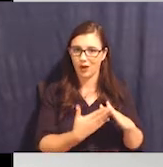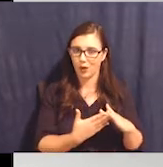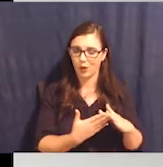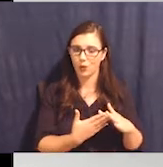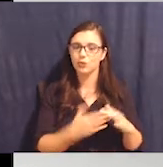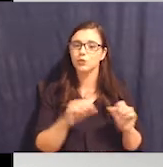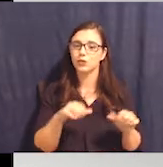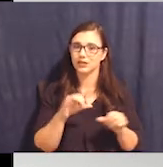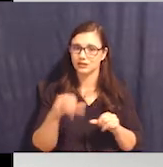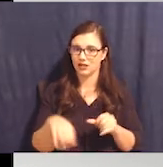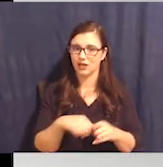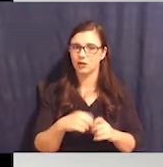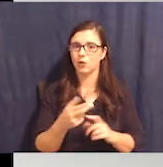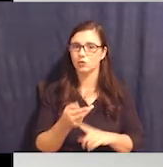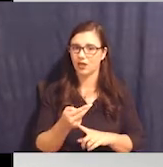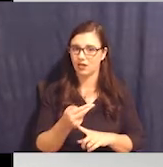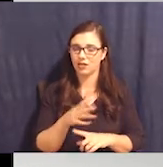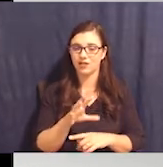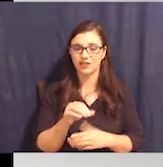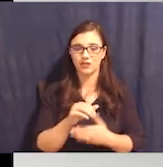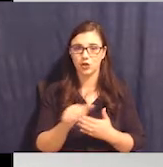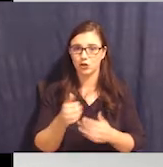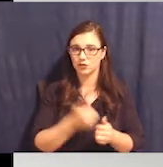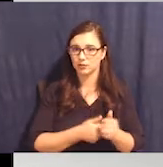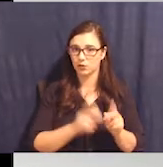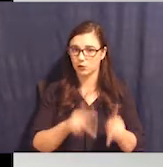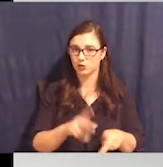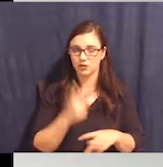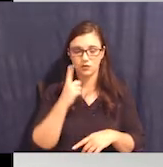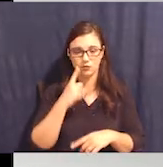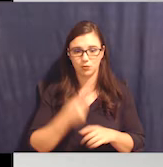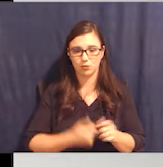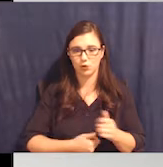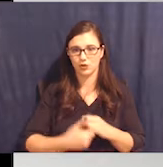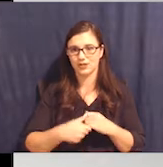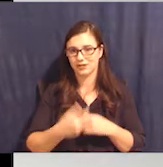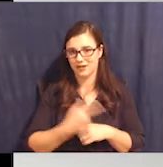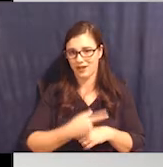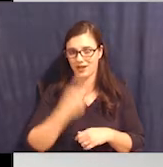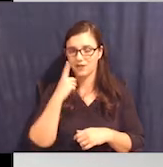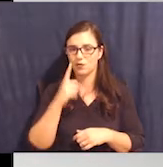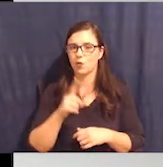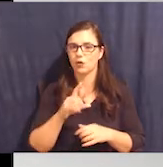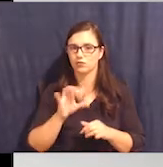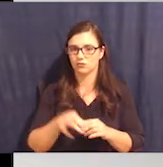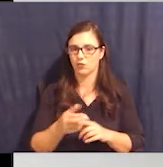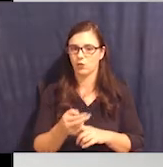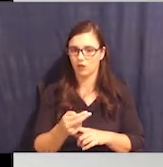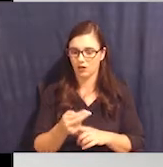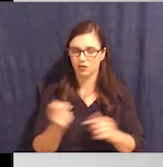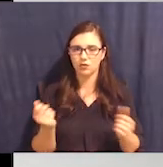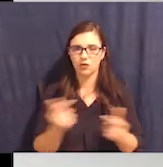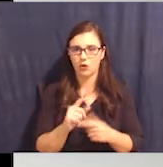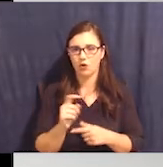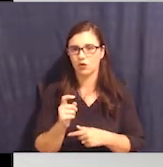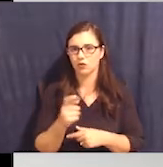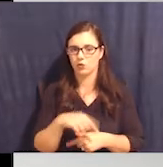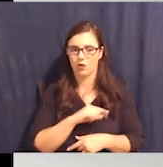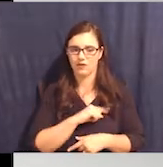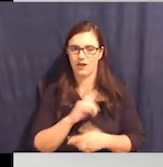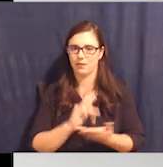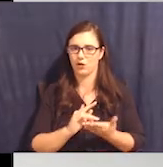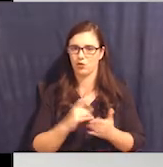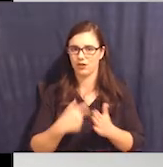of town, you can stay in a hotel, $50 per person per day for lodging, and those are